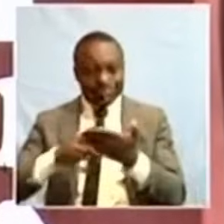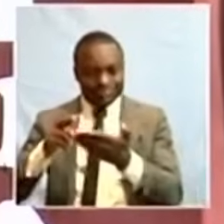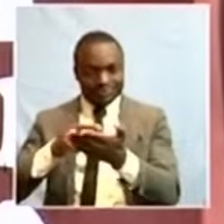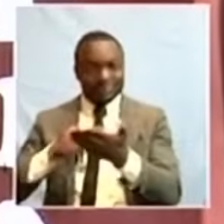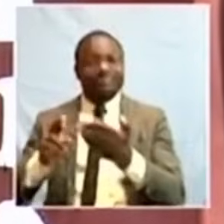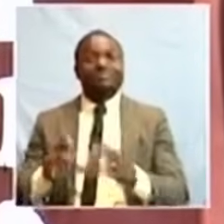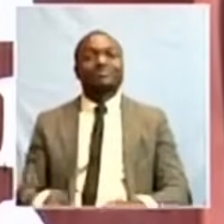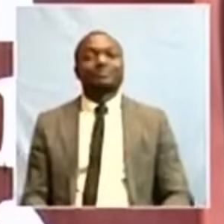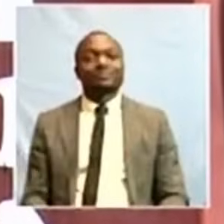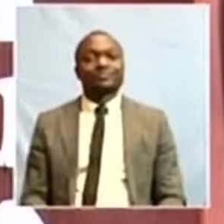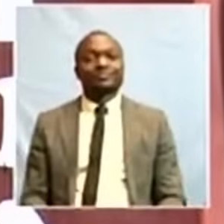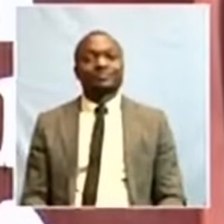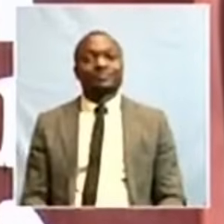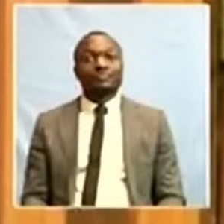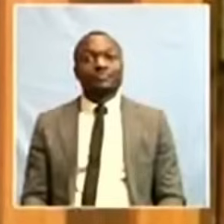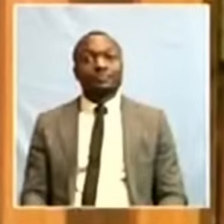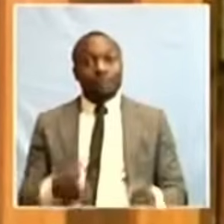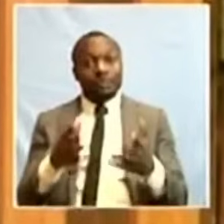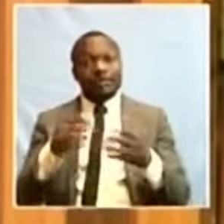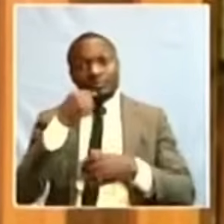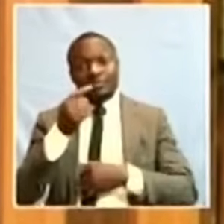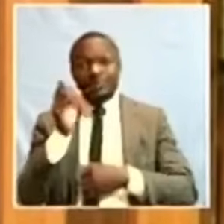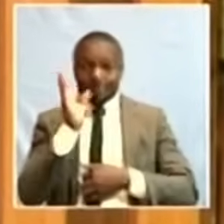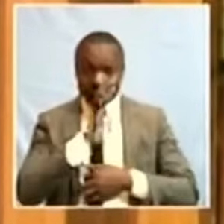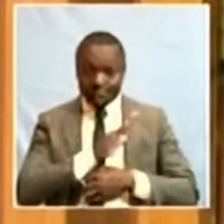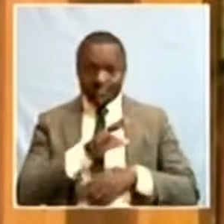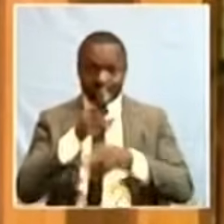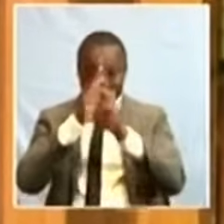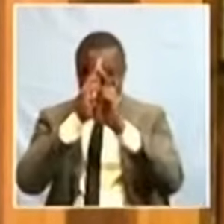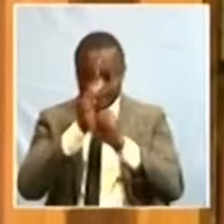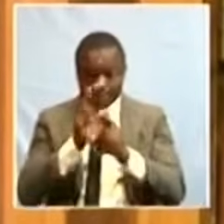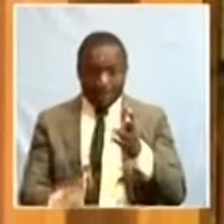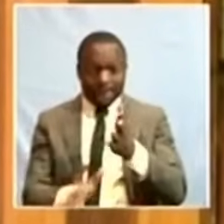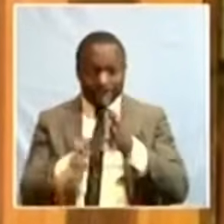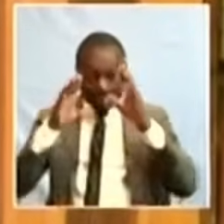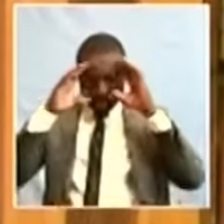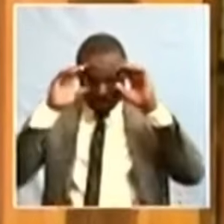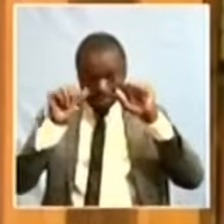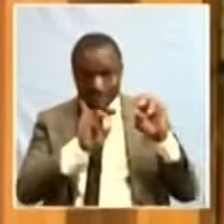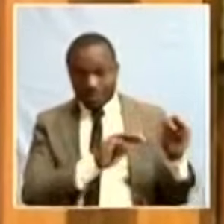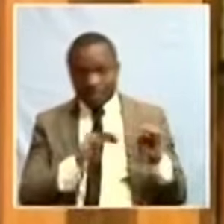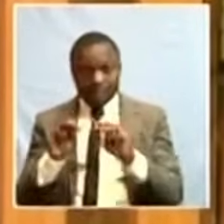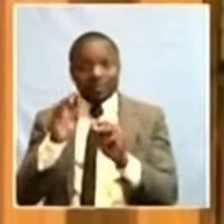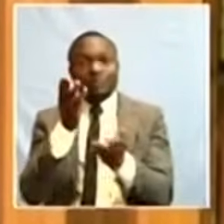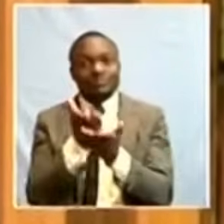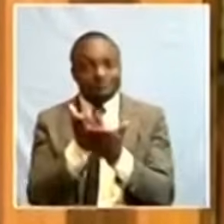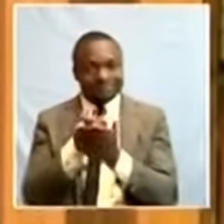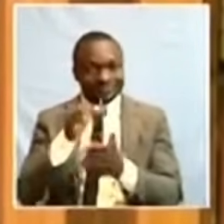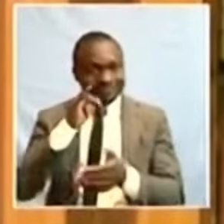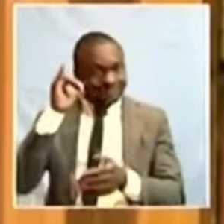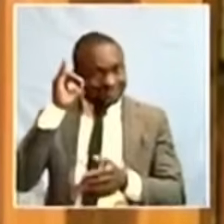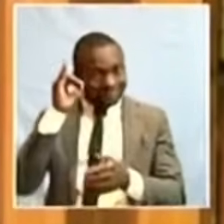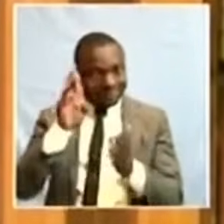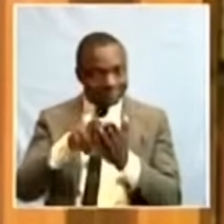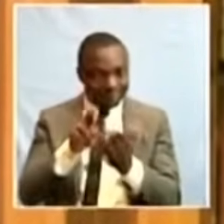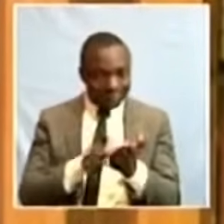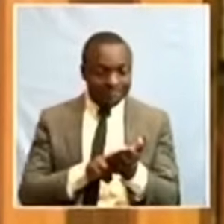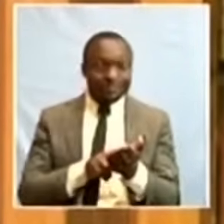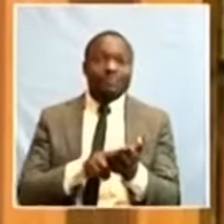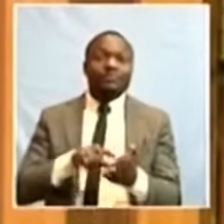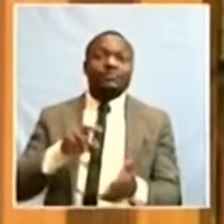reading. And Joe, like we mentioned earlier, Her Honor, the Vice President, did move a motion yesterday that standing